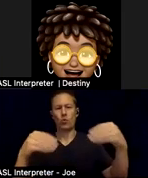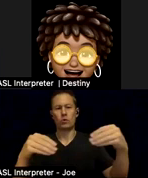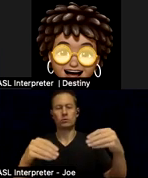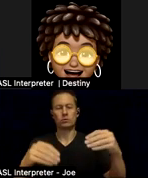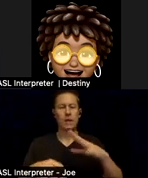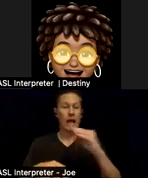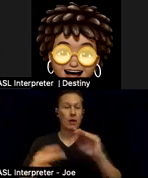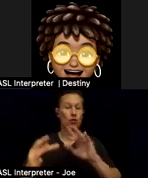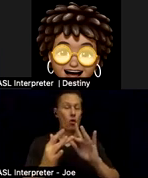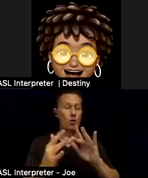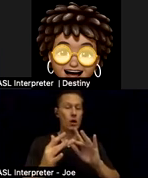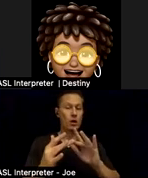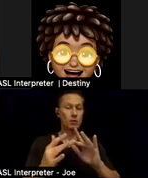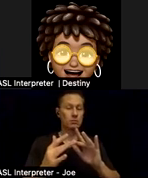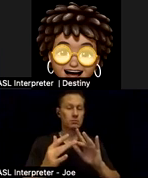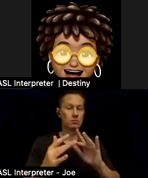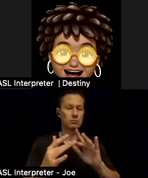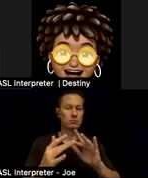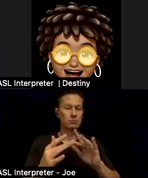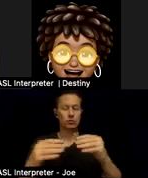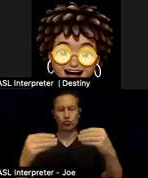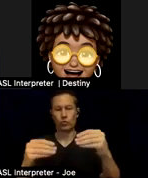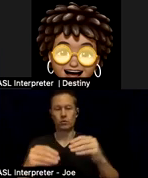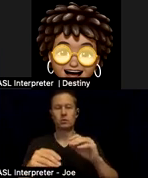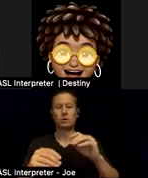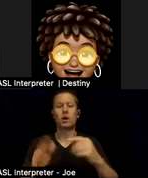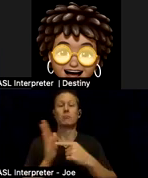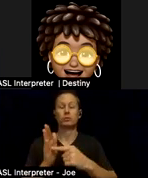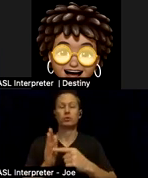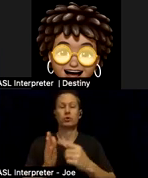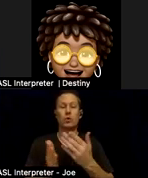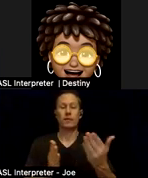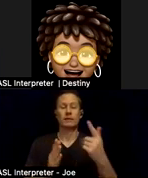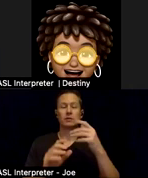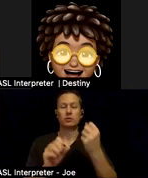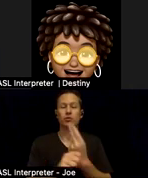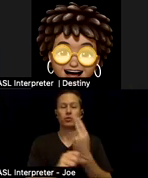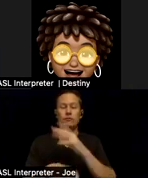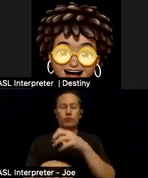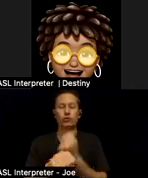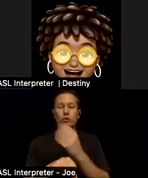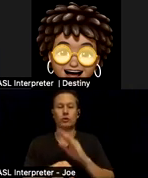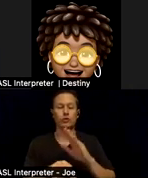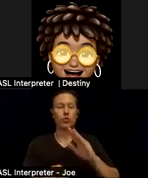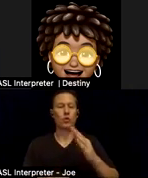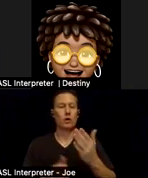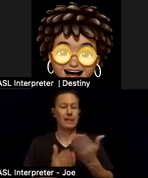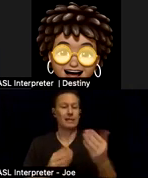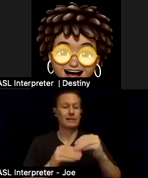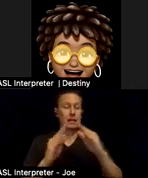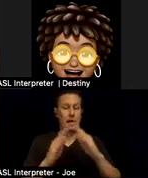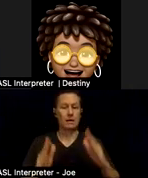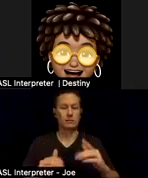right, now I want to show you the items that we can use to secure all those breakables inside your home. The first product that we ever